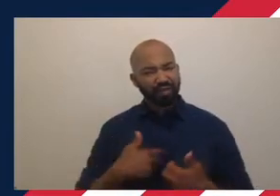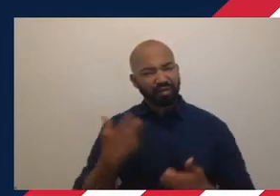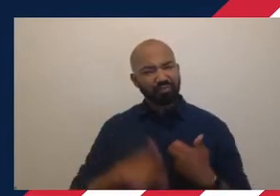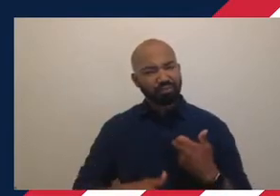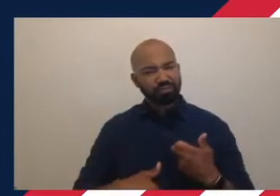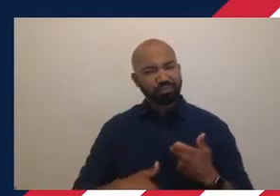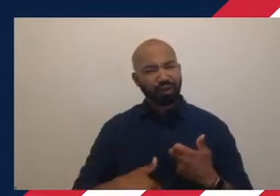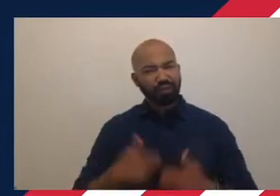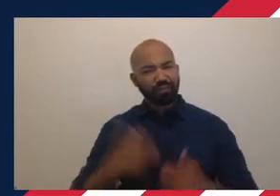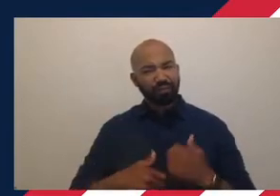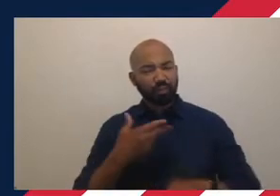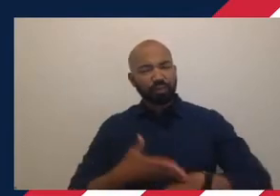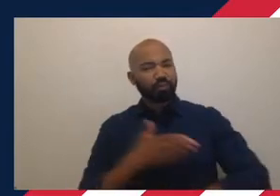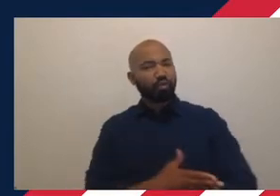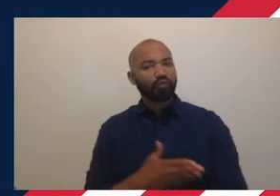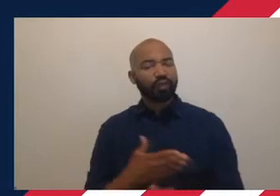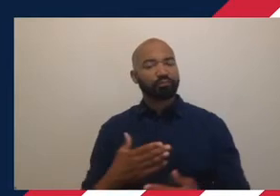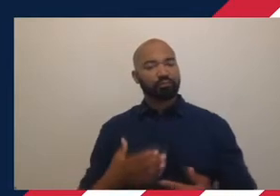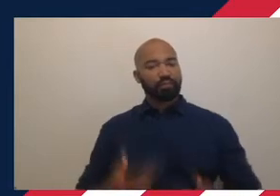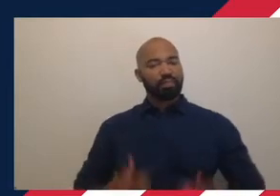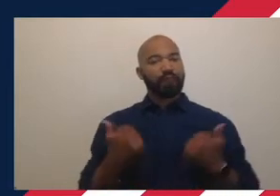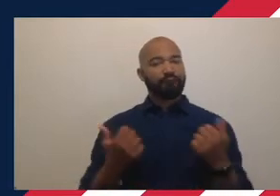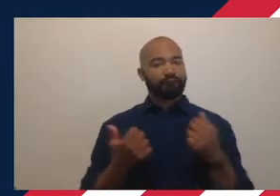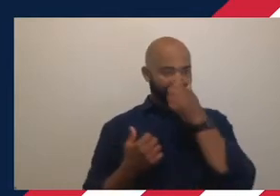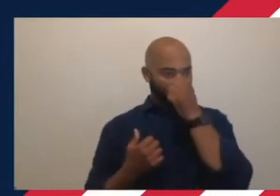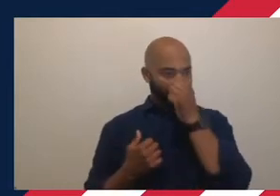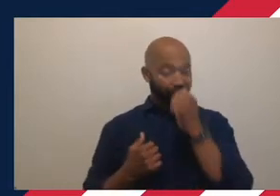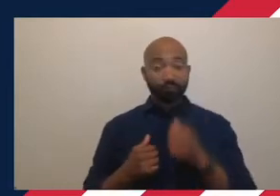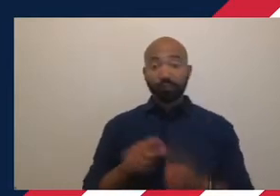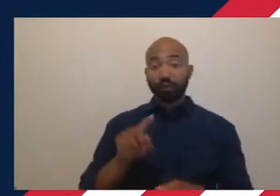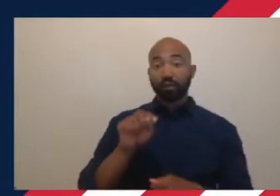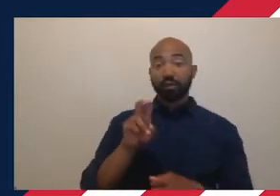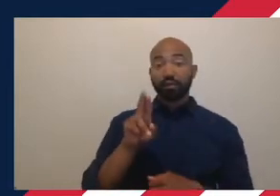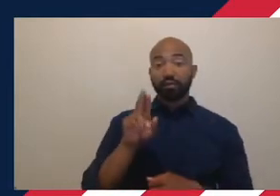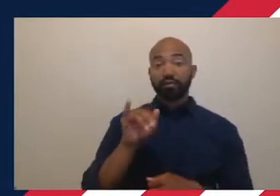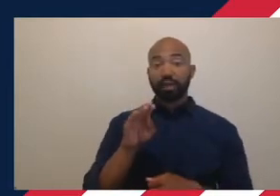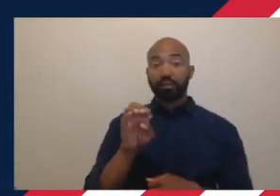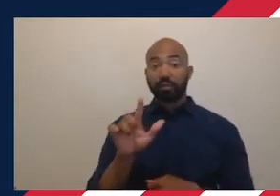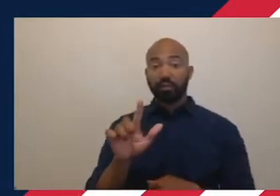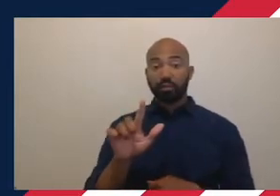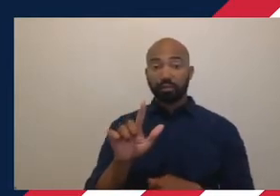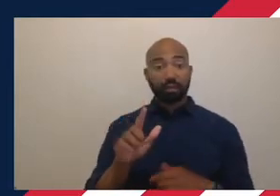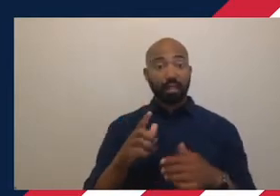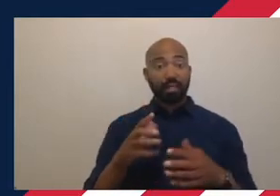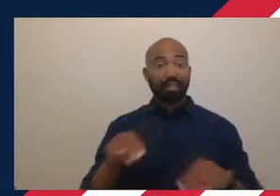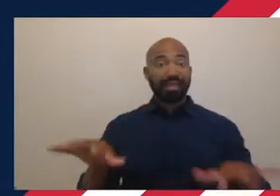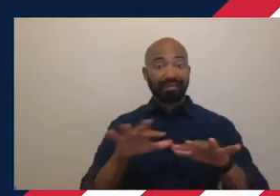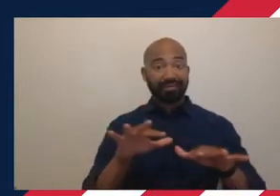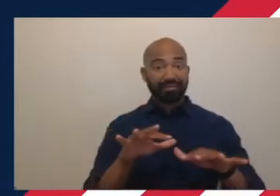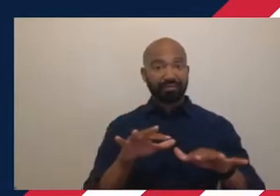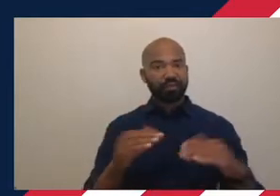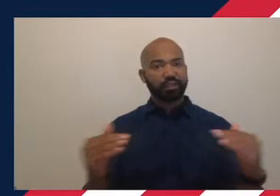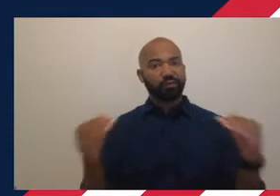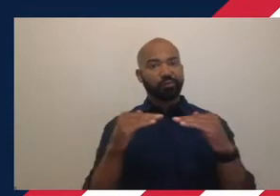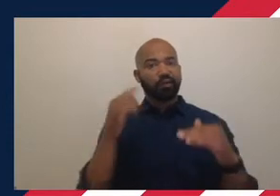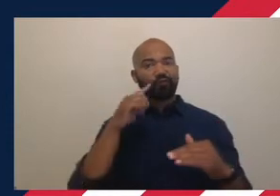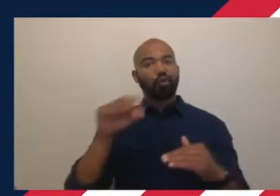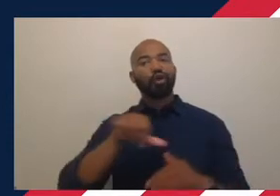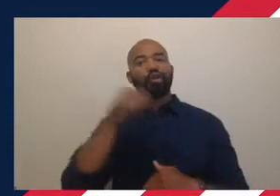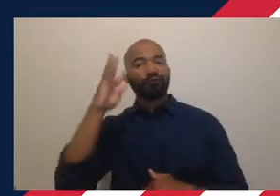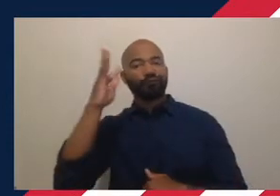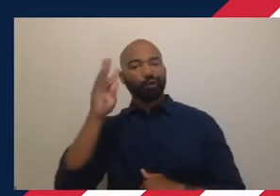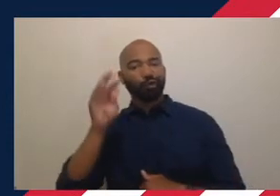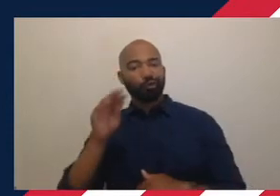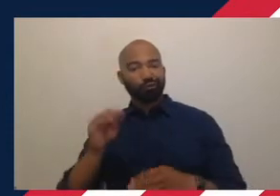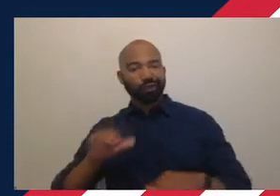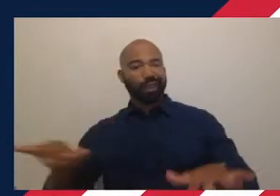because tribal lands, trust lands, are equivalent to any other federal lands throughout the country. And